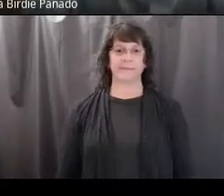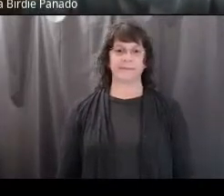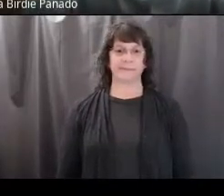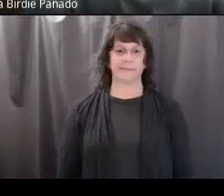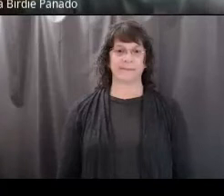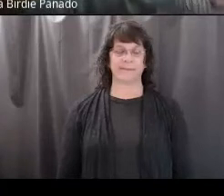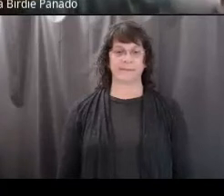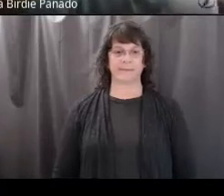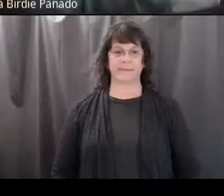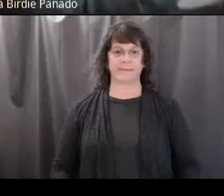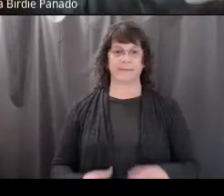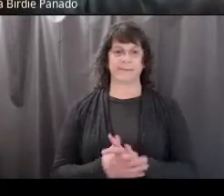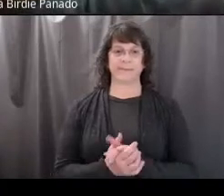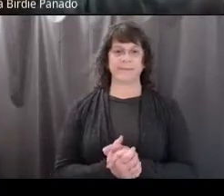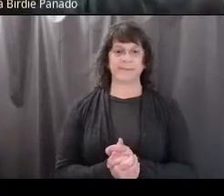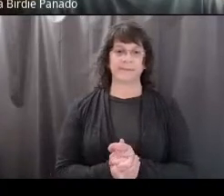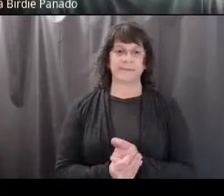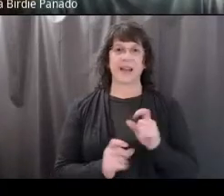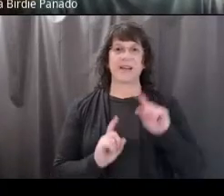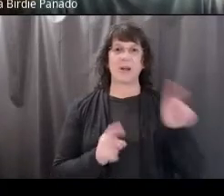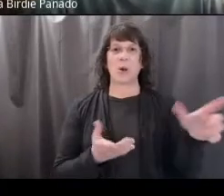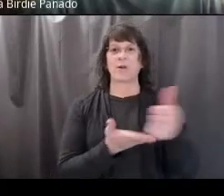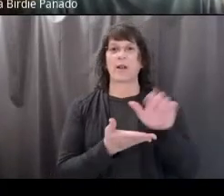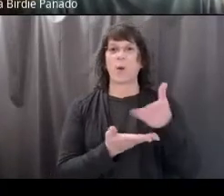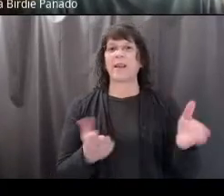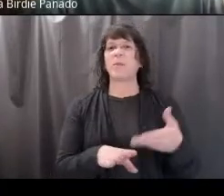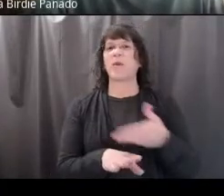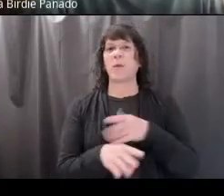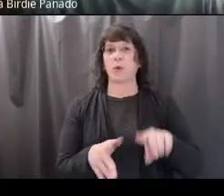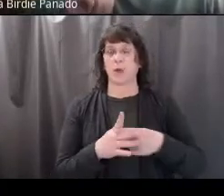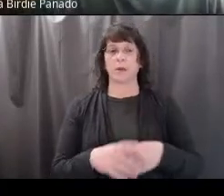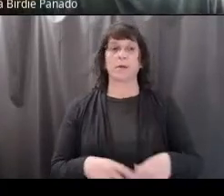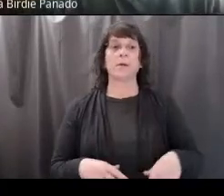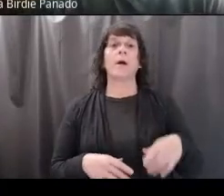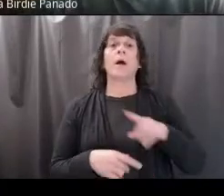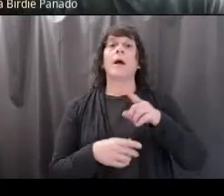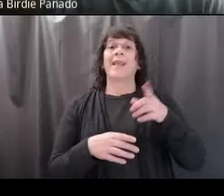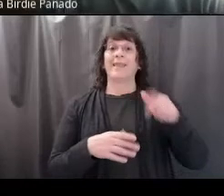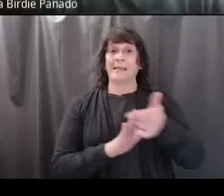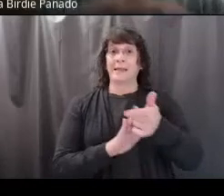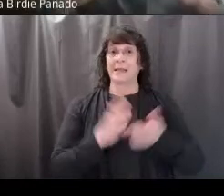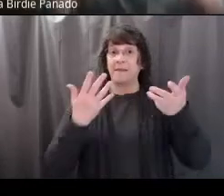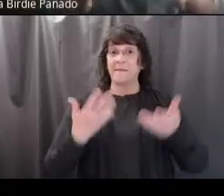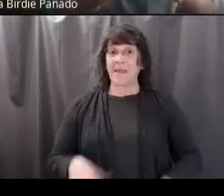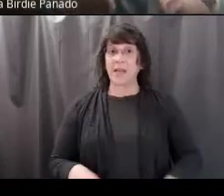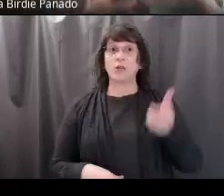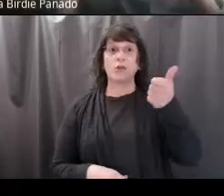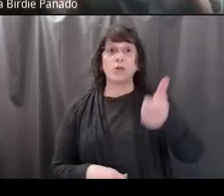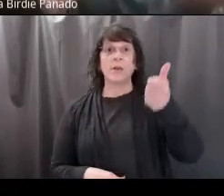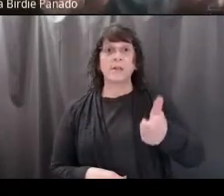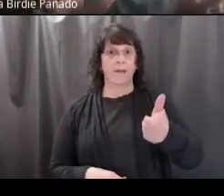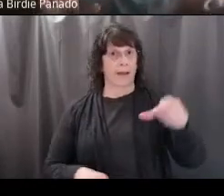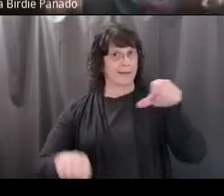items before we get started. By the end of our adaptation lesson, you,